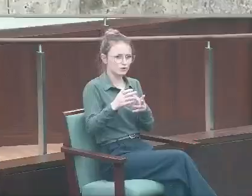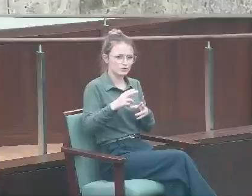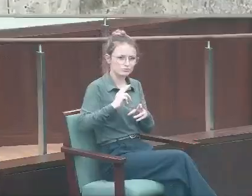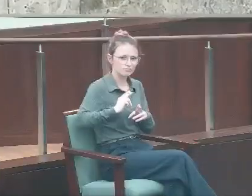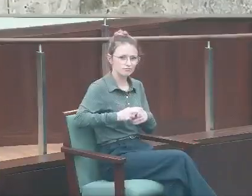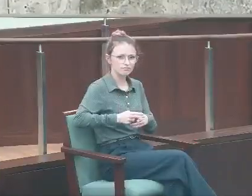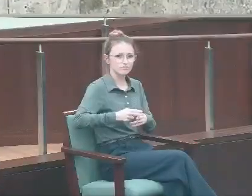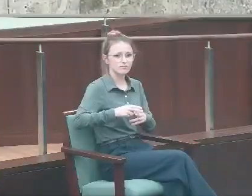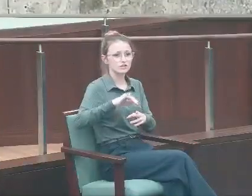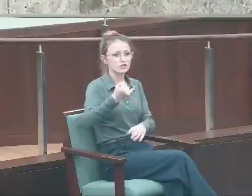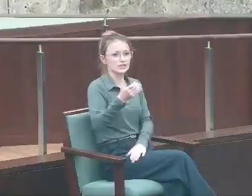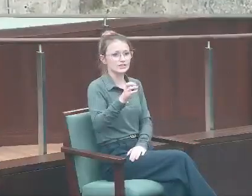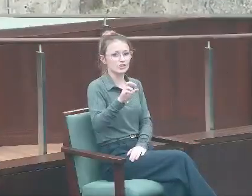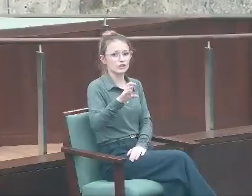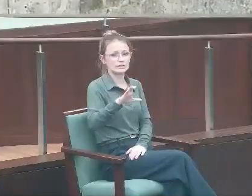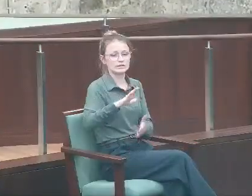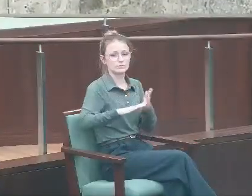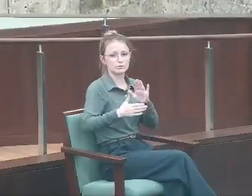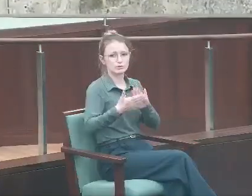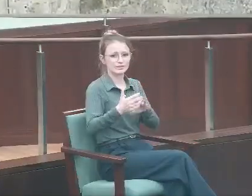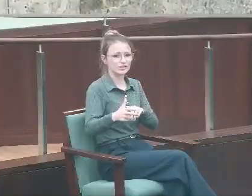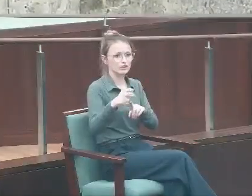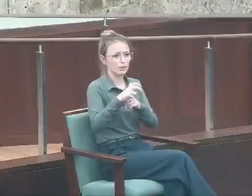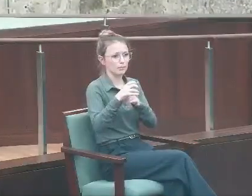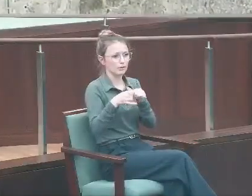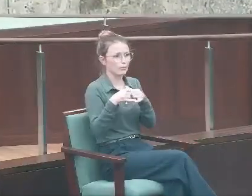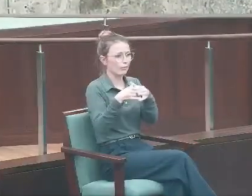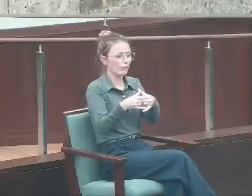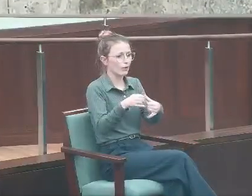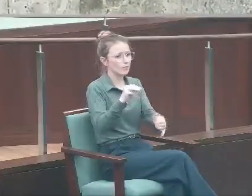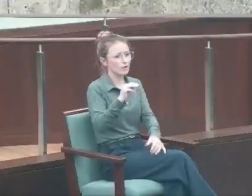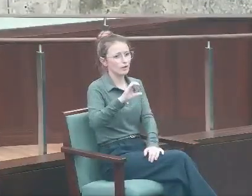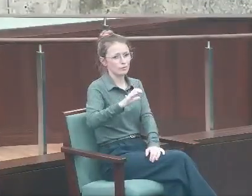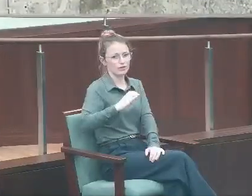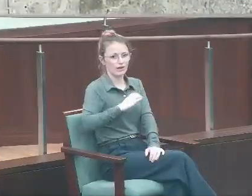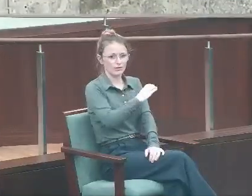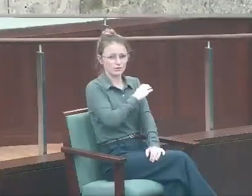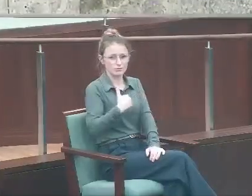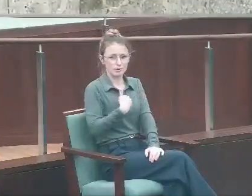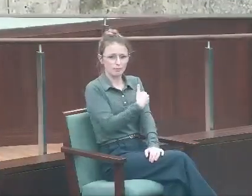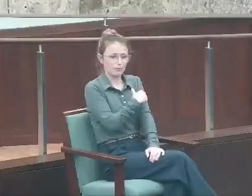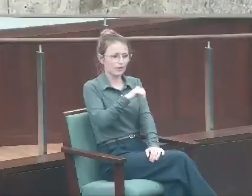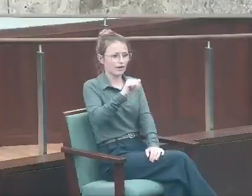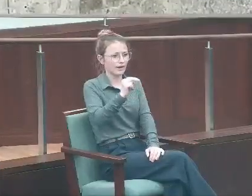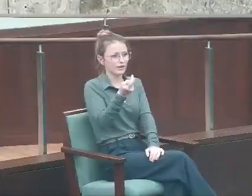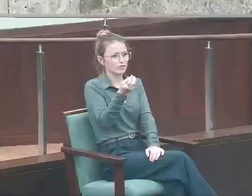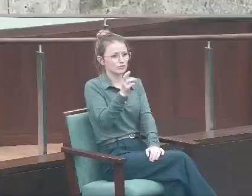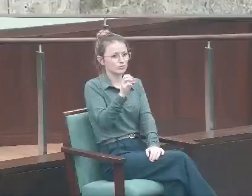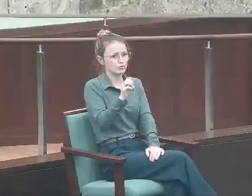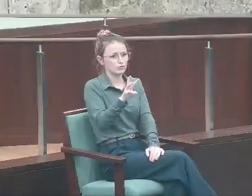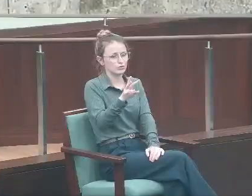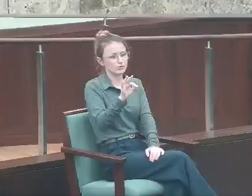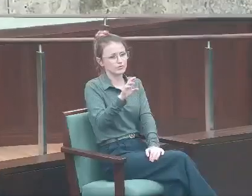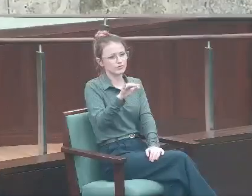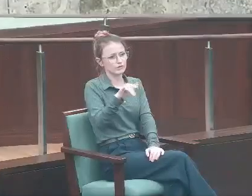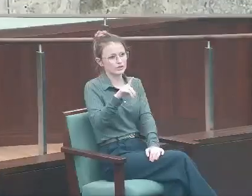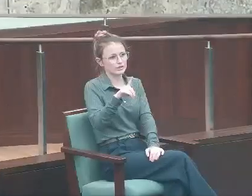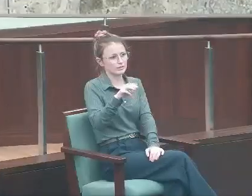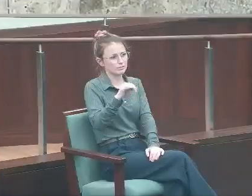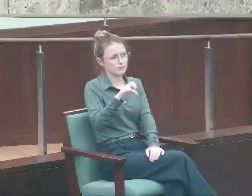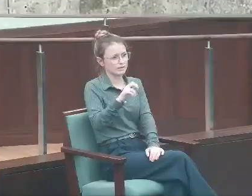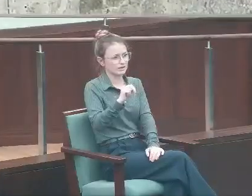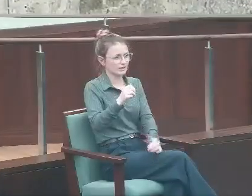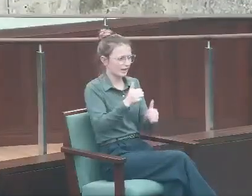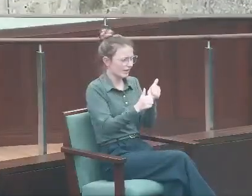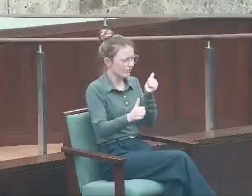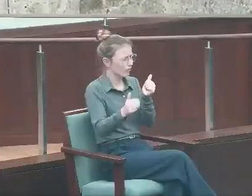JCRC's Community Champion Award, Montgomery County Councilmember Andrew Friedson. If every public servant was more